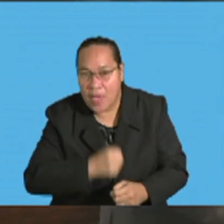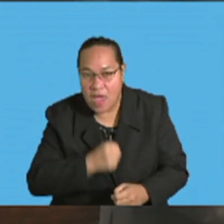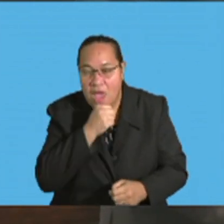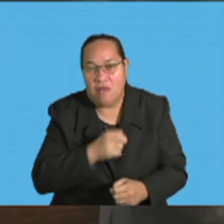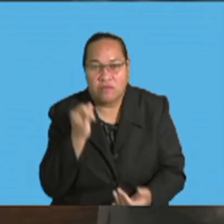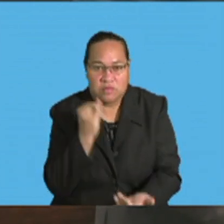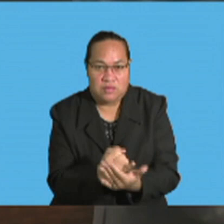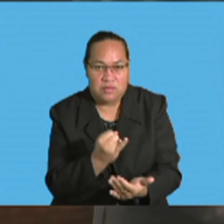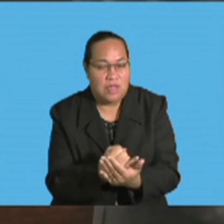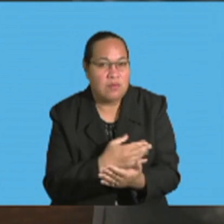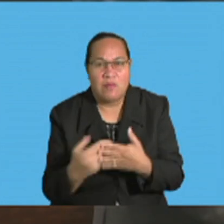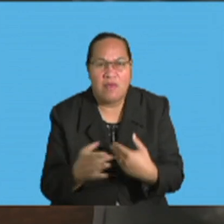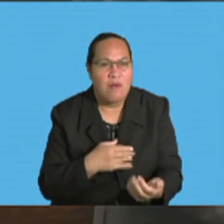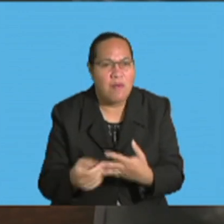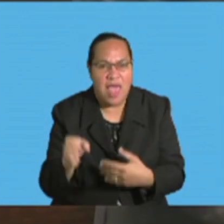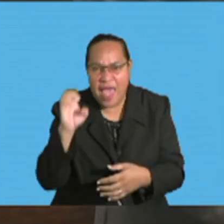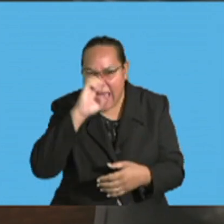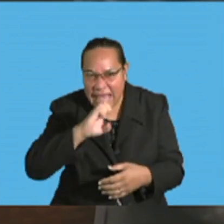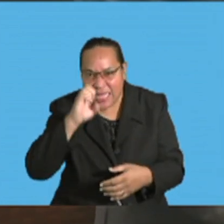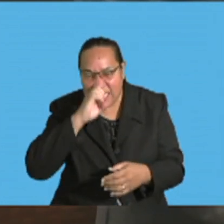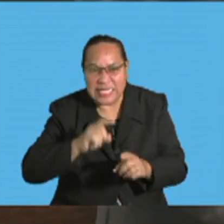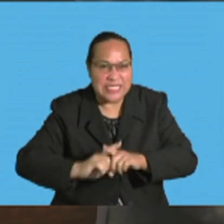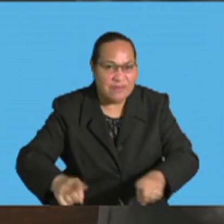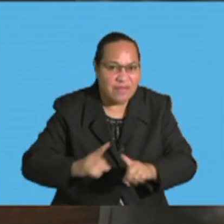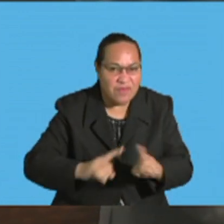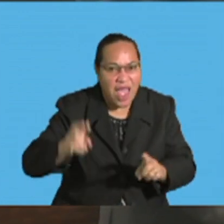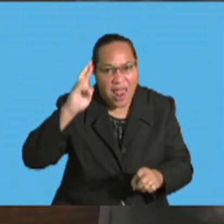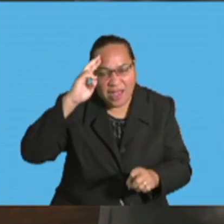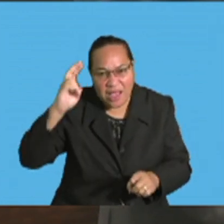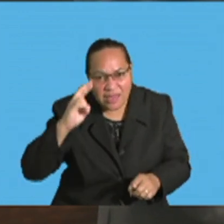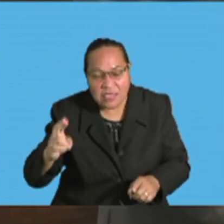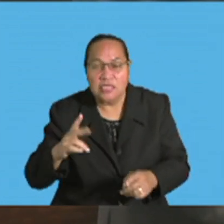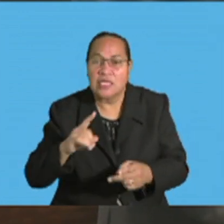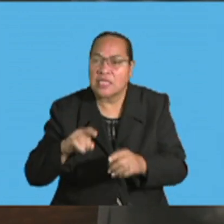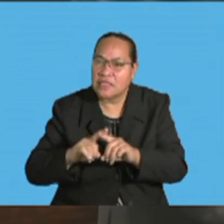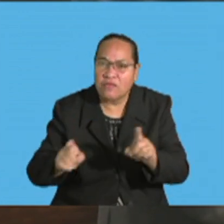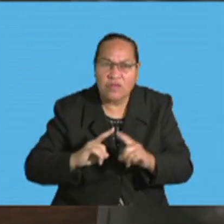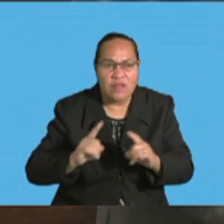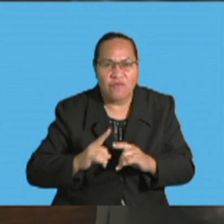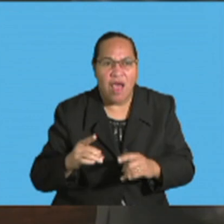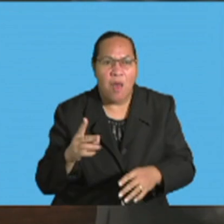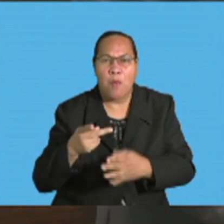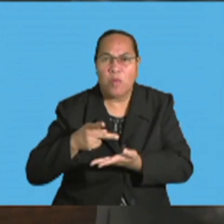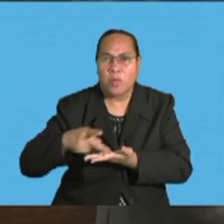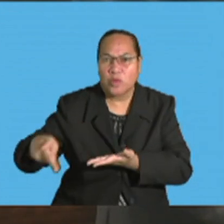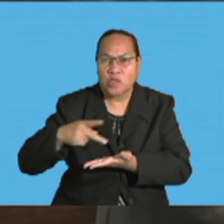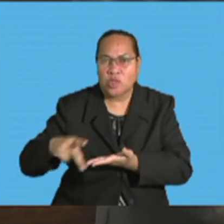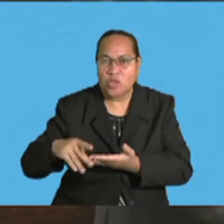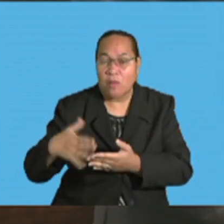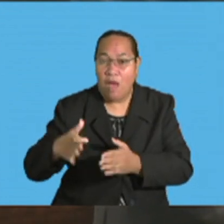their ethnicity, as some still say, and regardless of their social status, the province they come